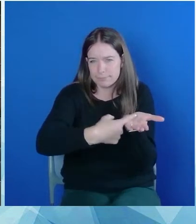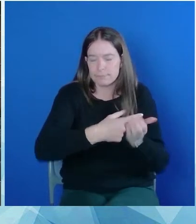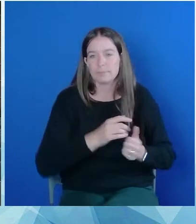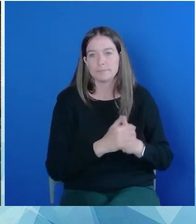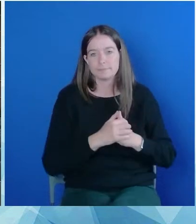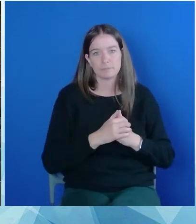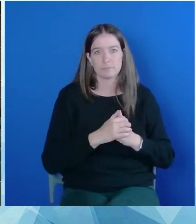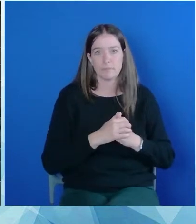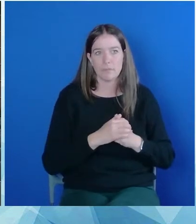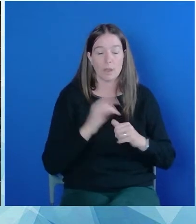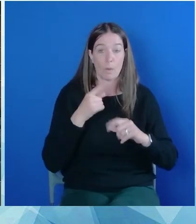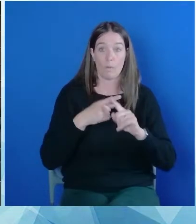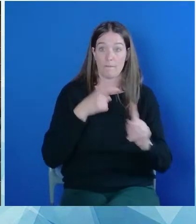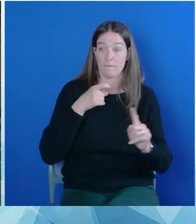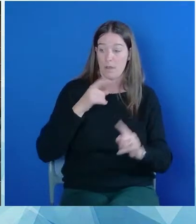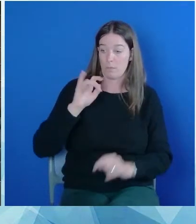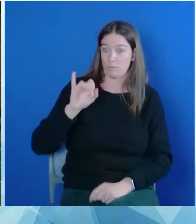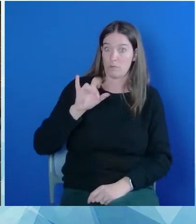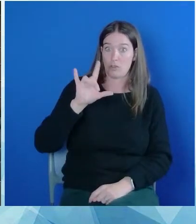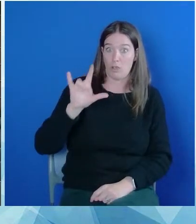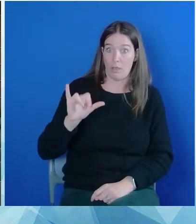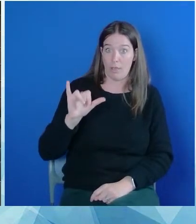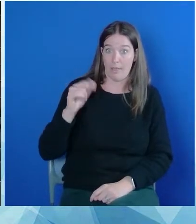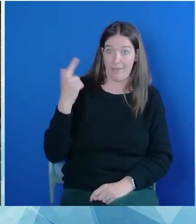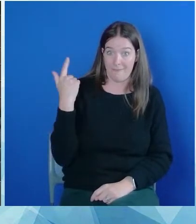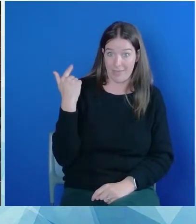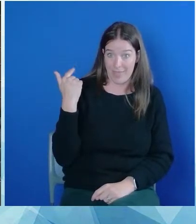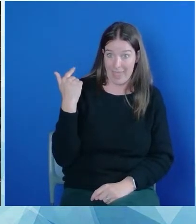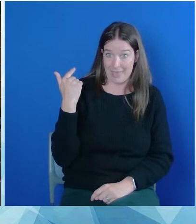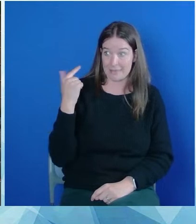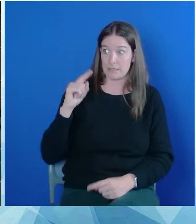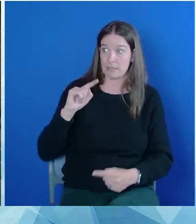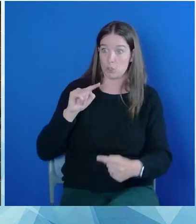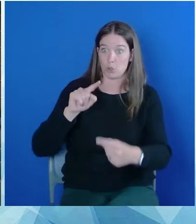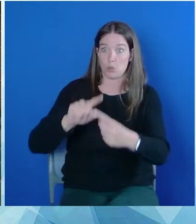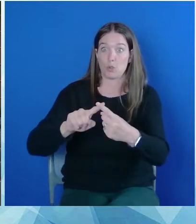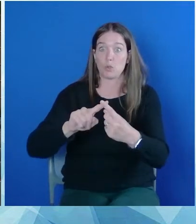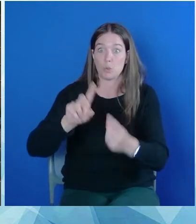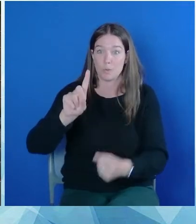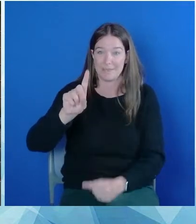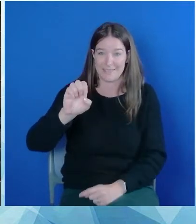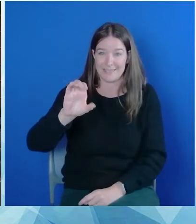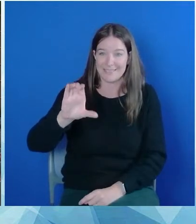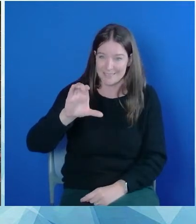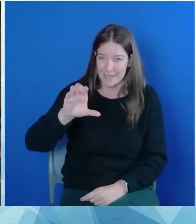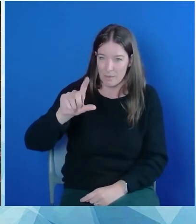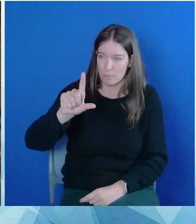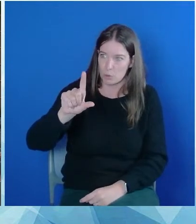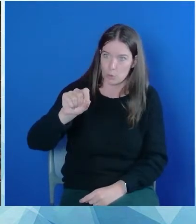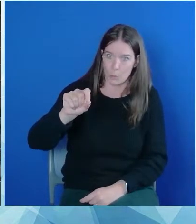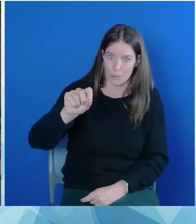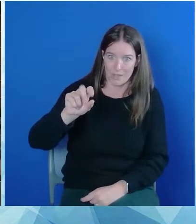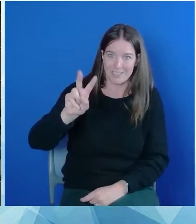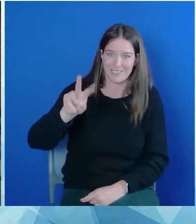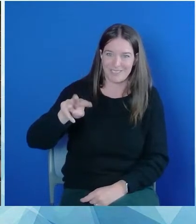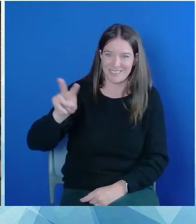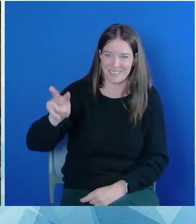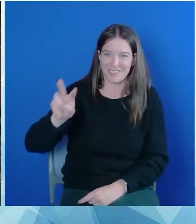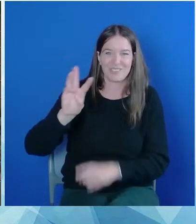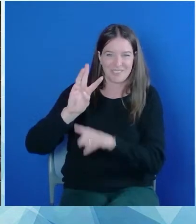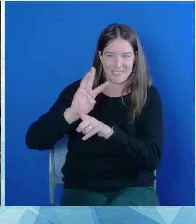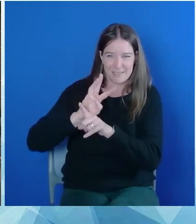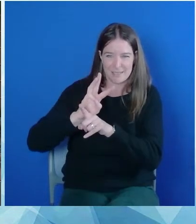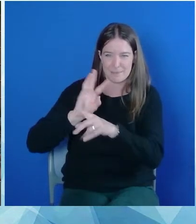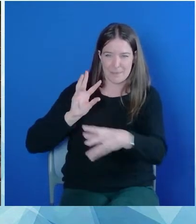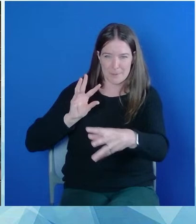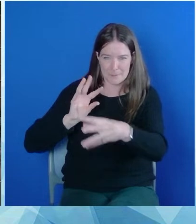to December of last year, that 6-month period, I probably had, and there